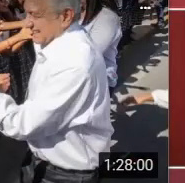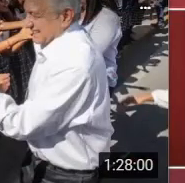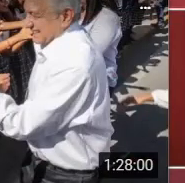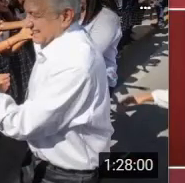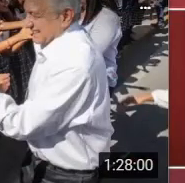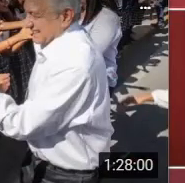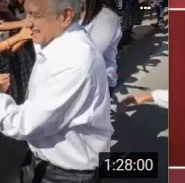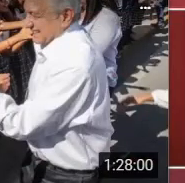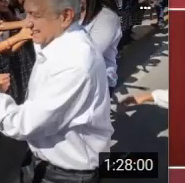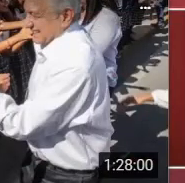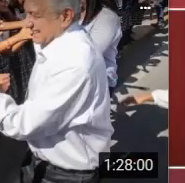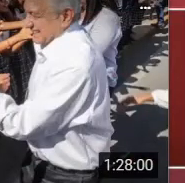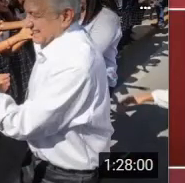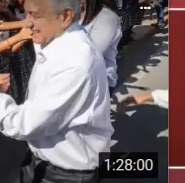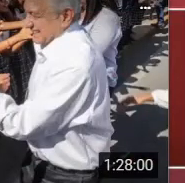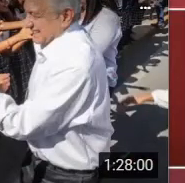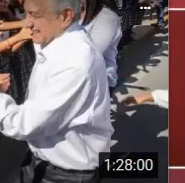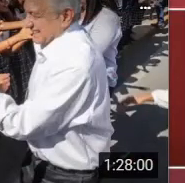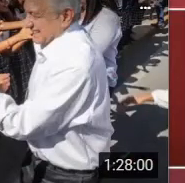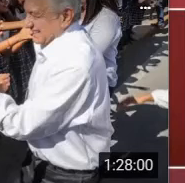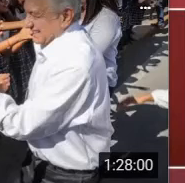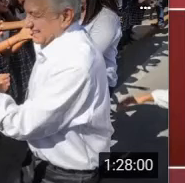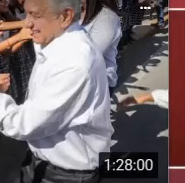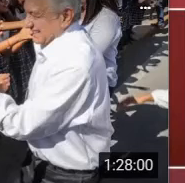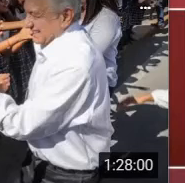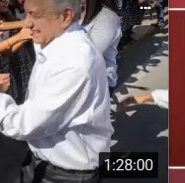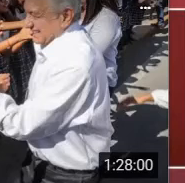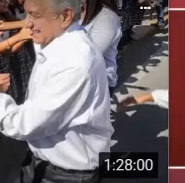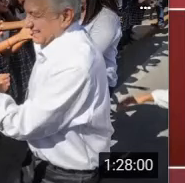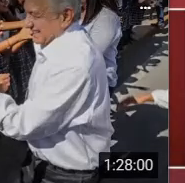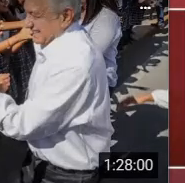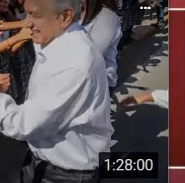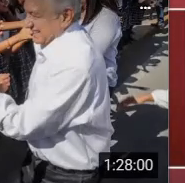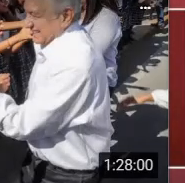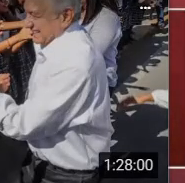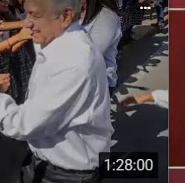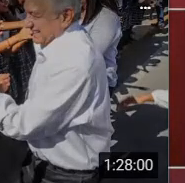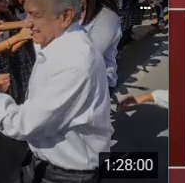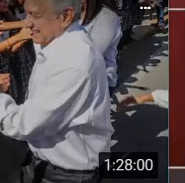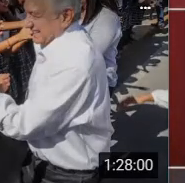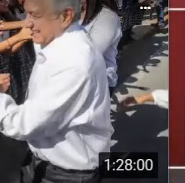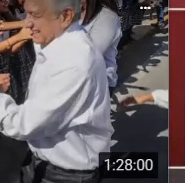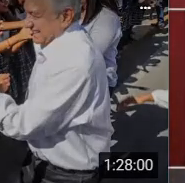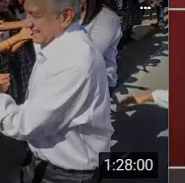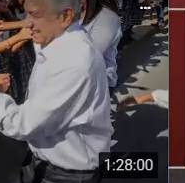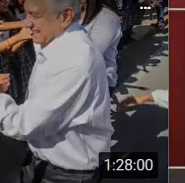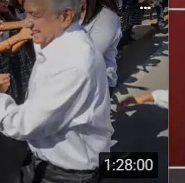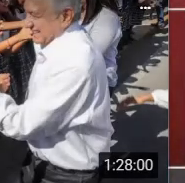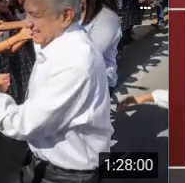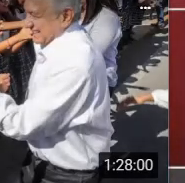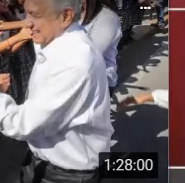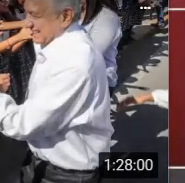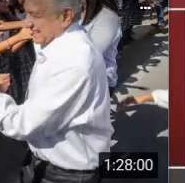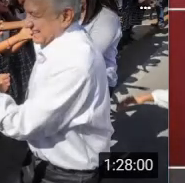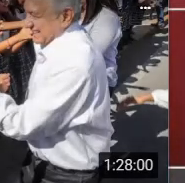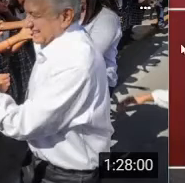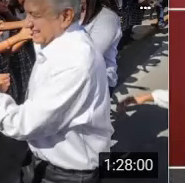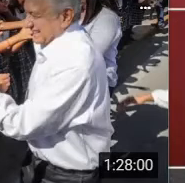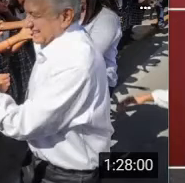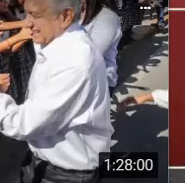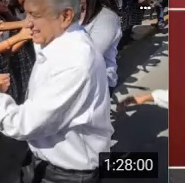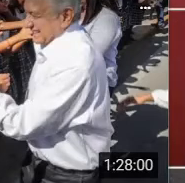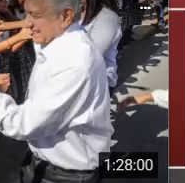webs, no, but yes, we will give it to them. Yes, I'll do it now. I gotta go now, or else I